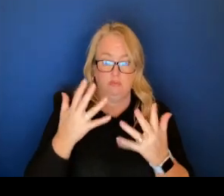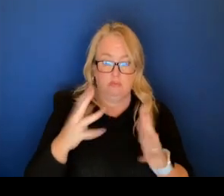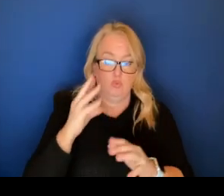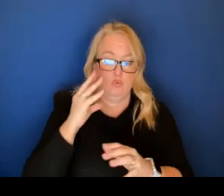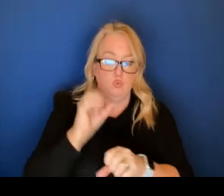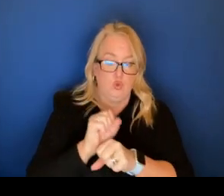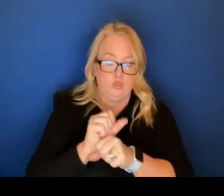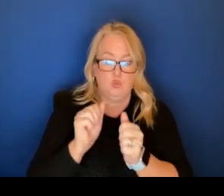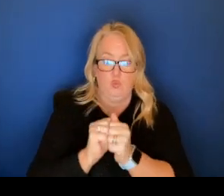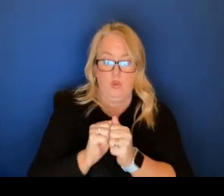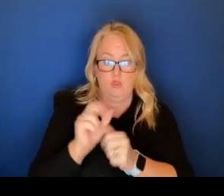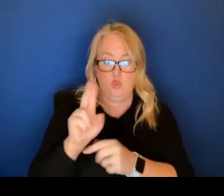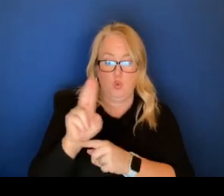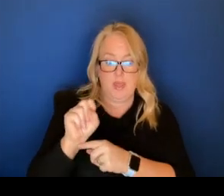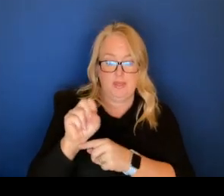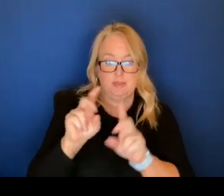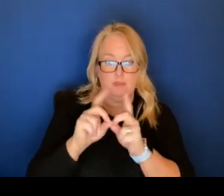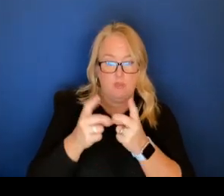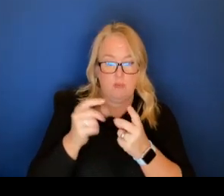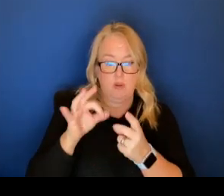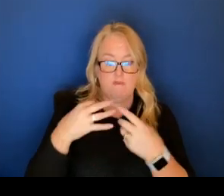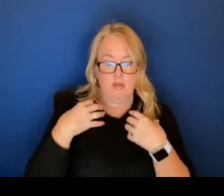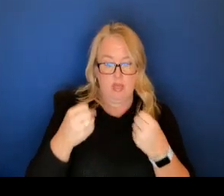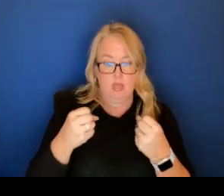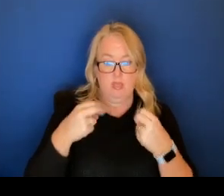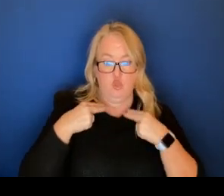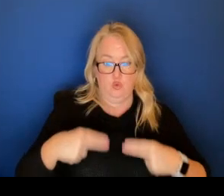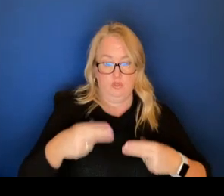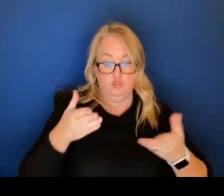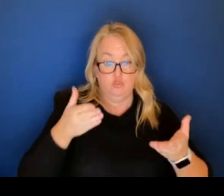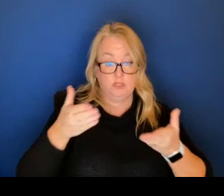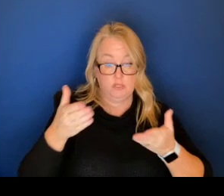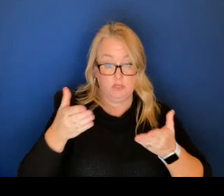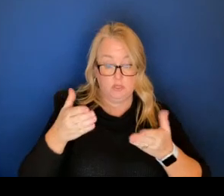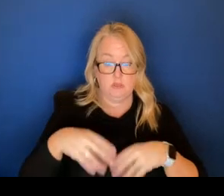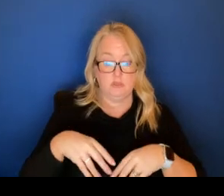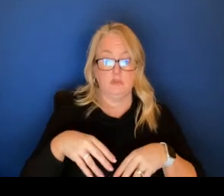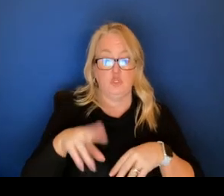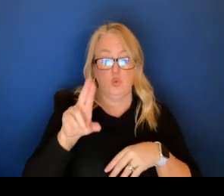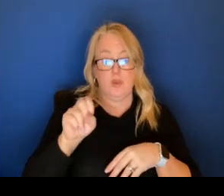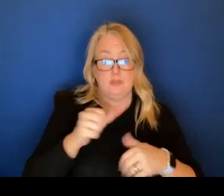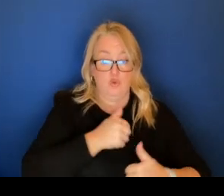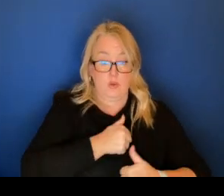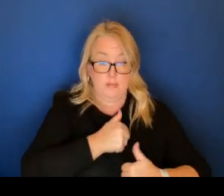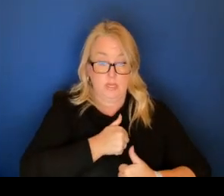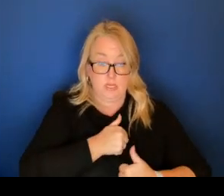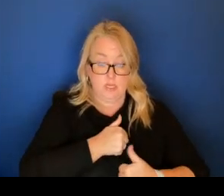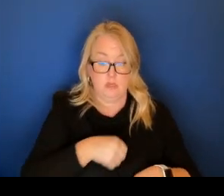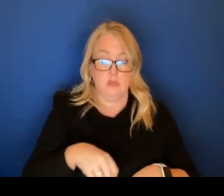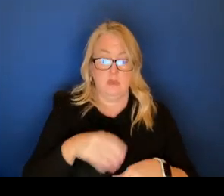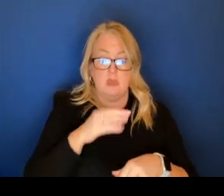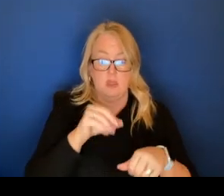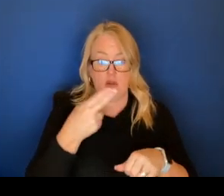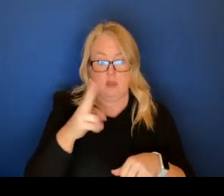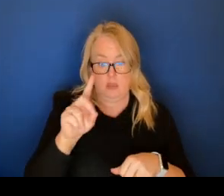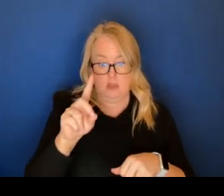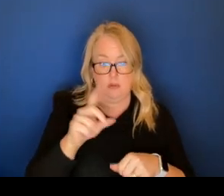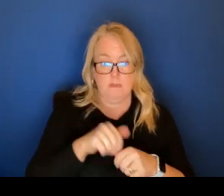worked with the U.S. Department of Health and Human Services, the U.S. Army, and